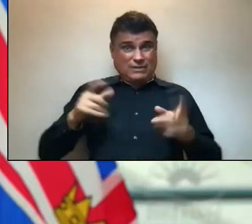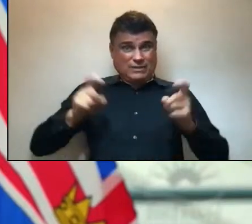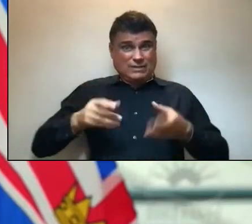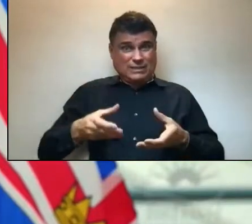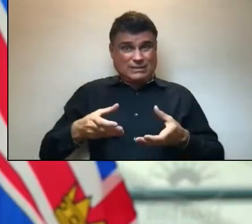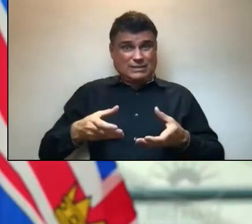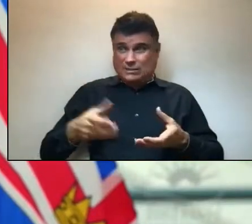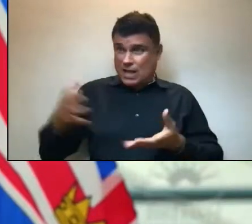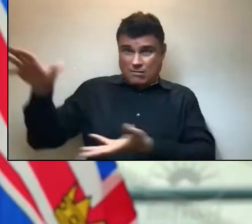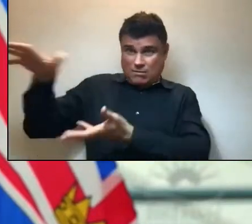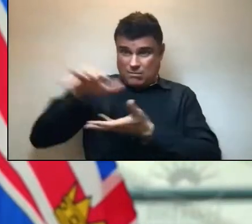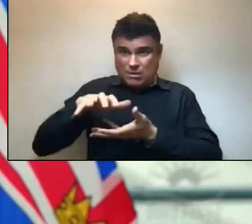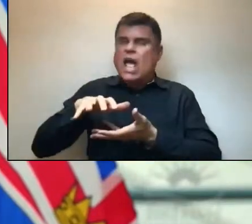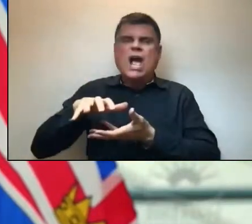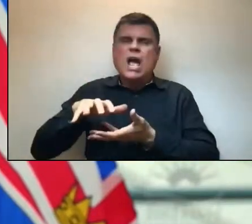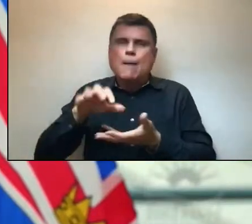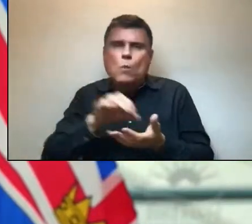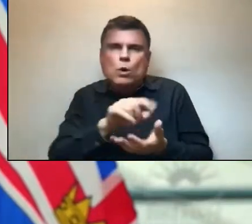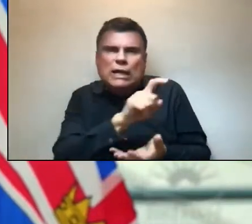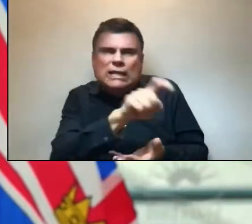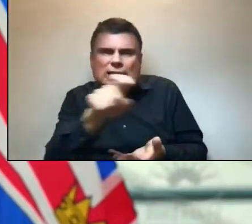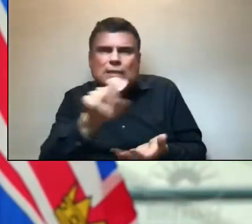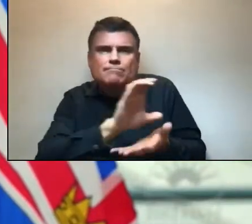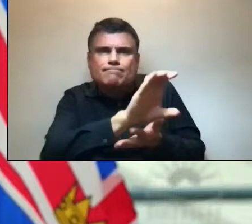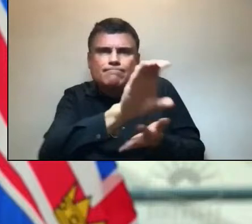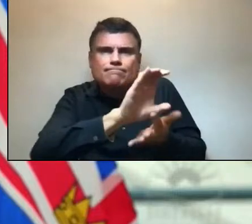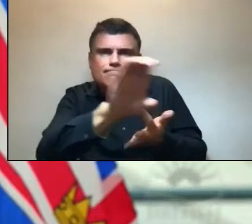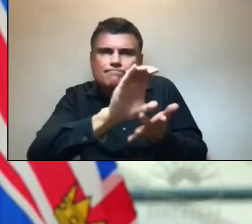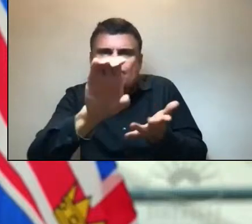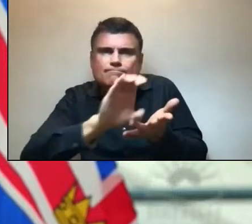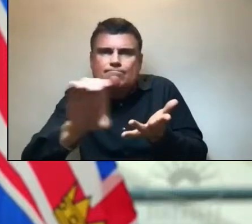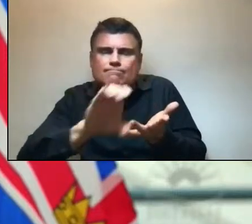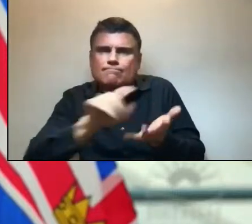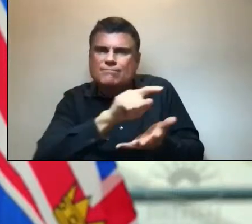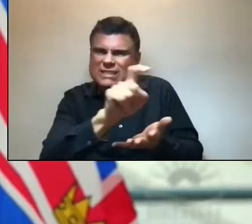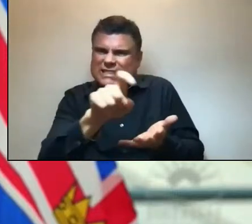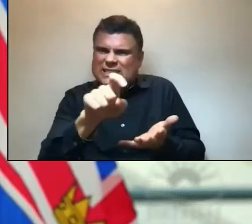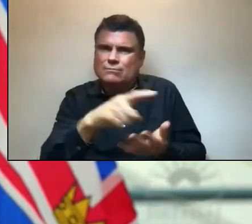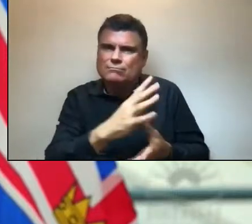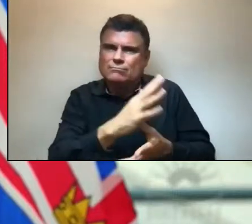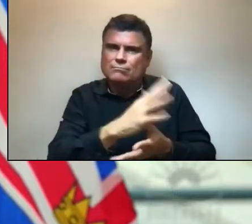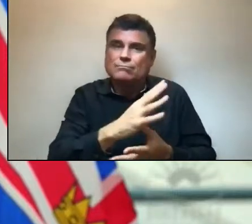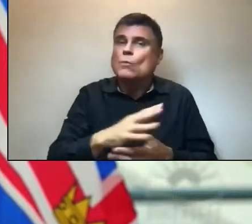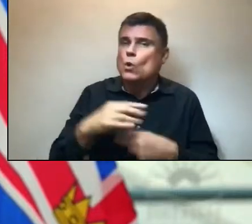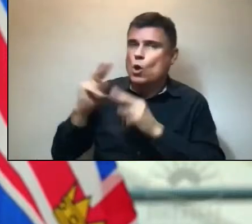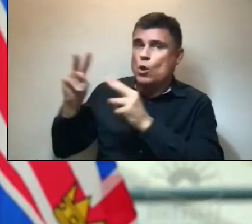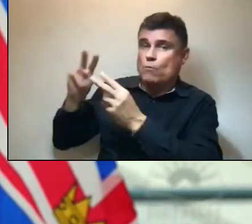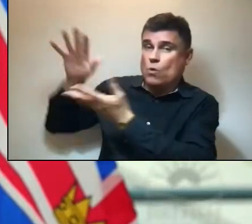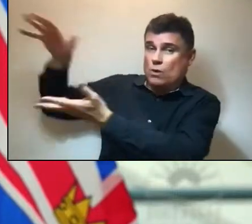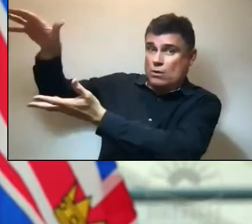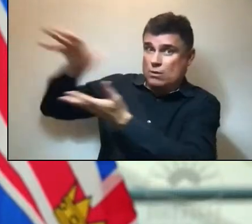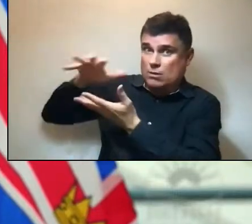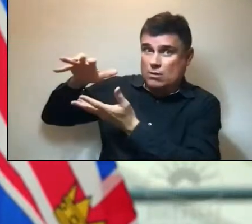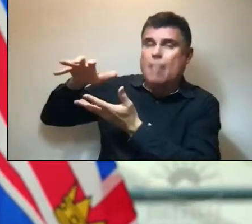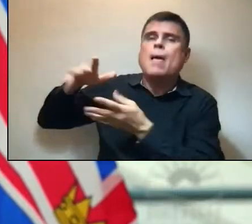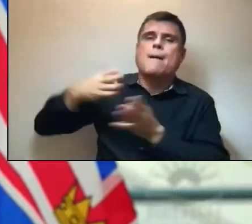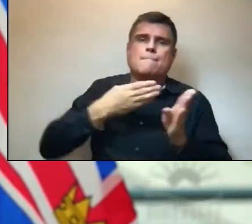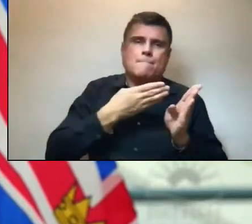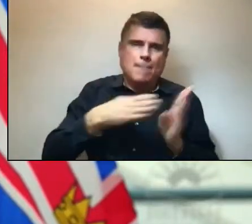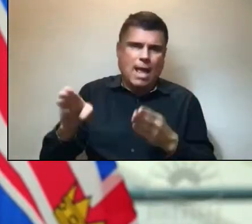think that's one of the things that we will be planning for and will be distributing. And